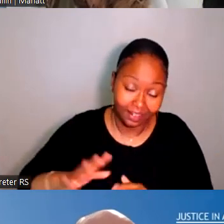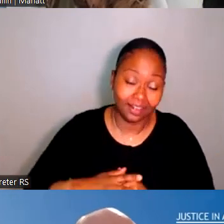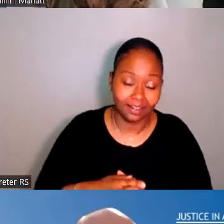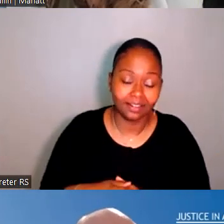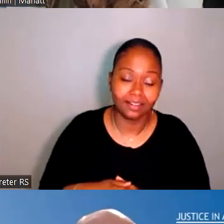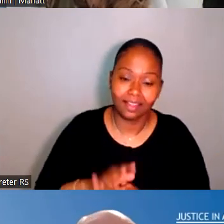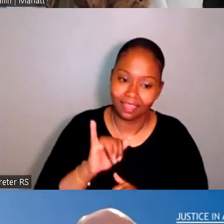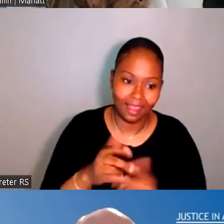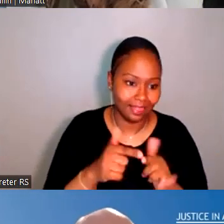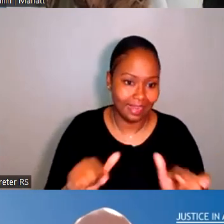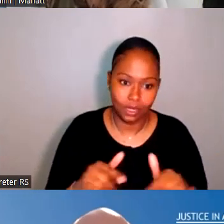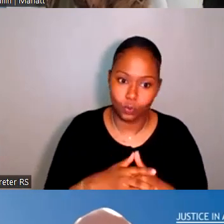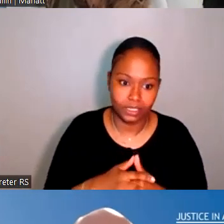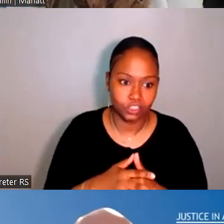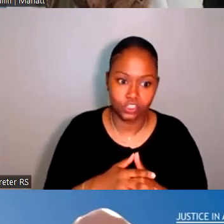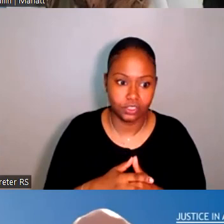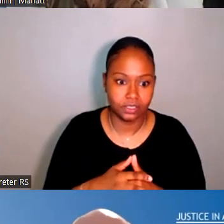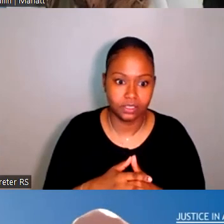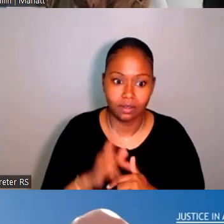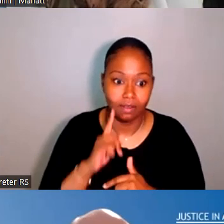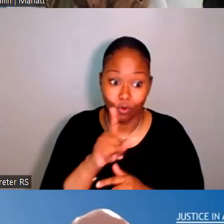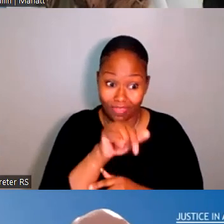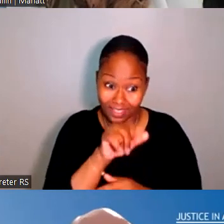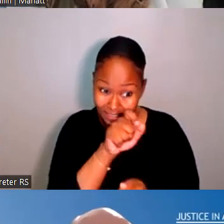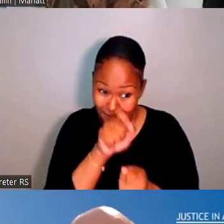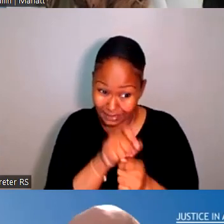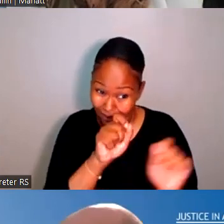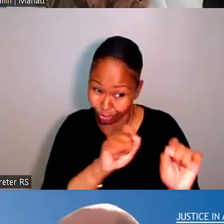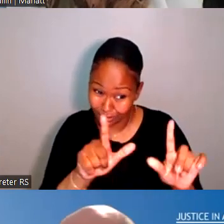that language through this particular slide is